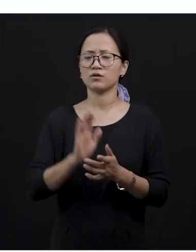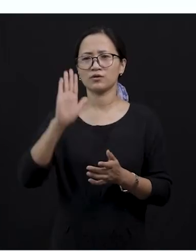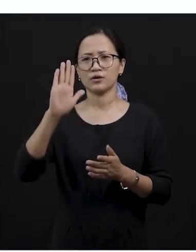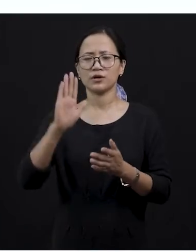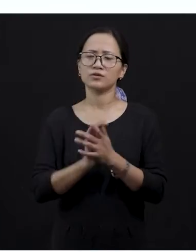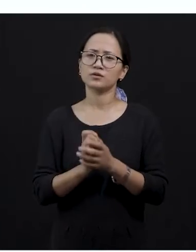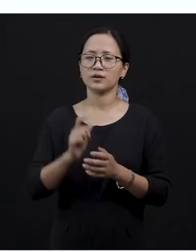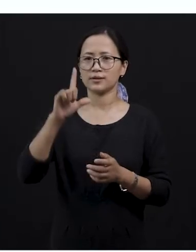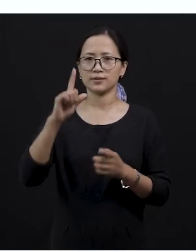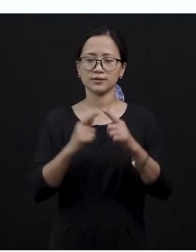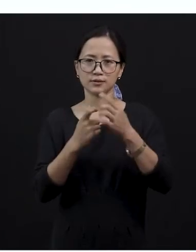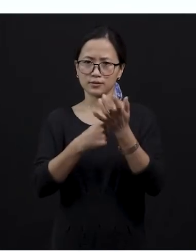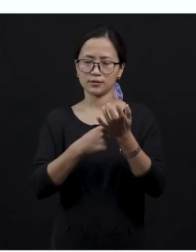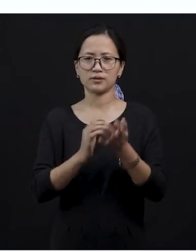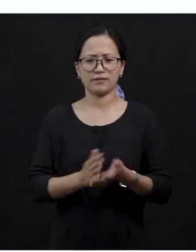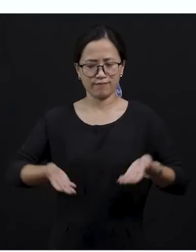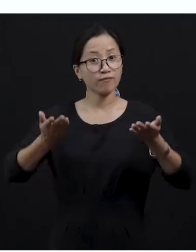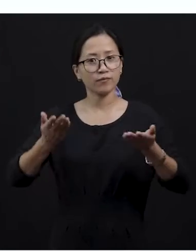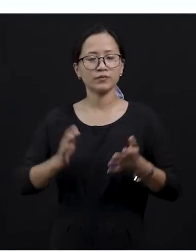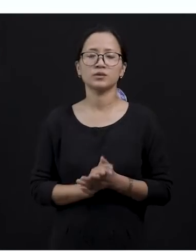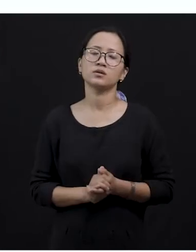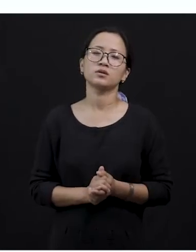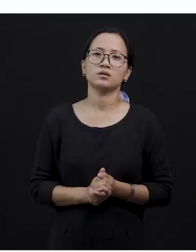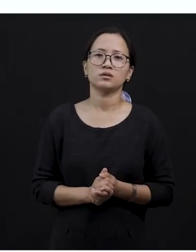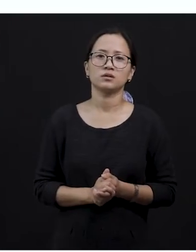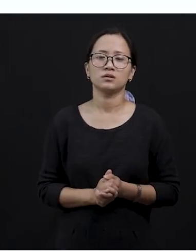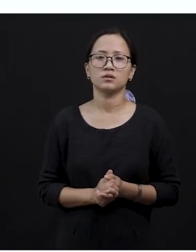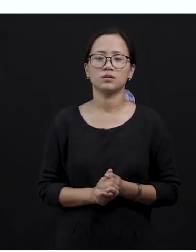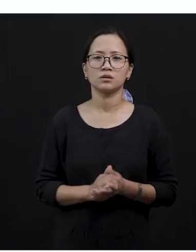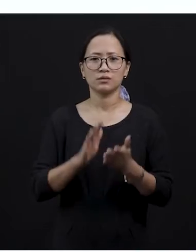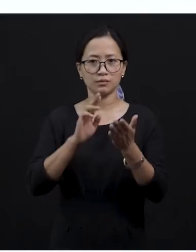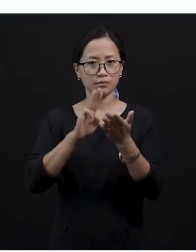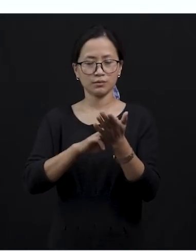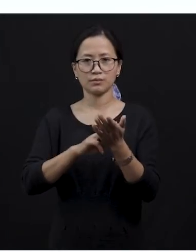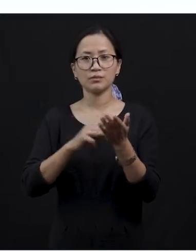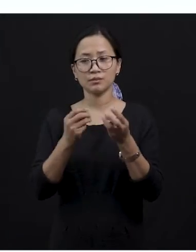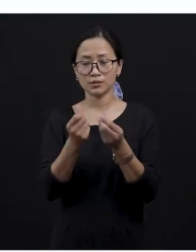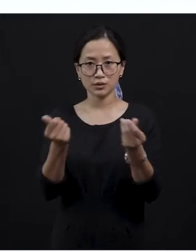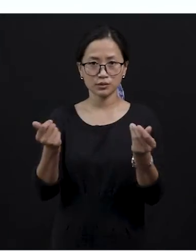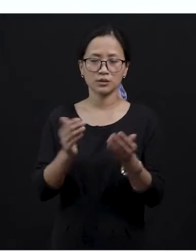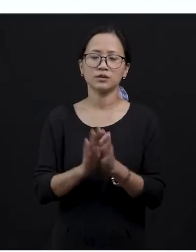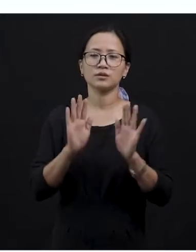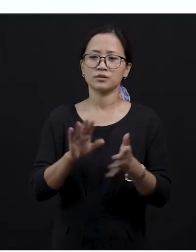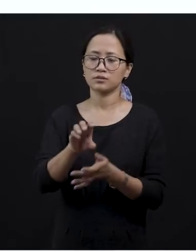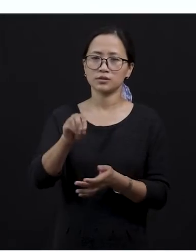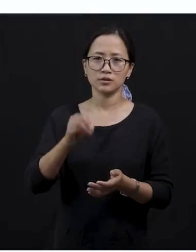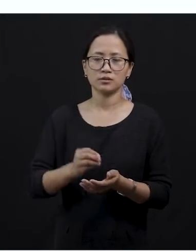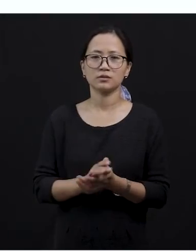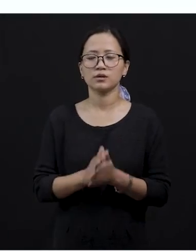10 liters, they will have weight, bhari. And materials which occupy space, jaga khai